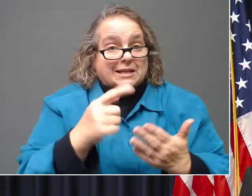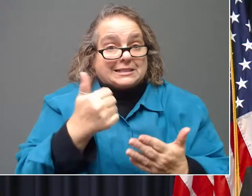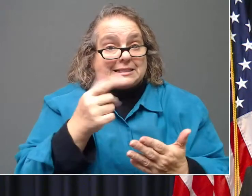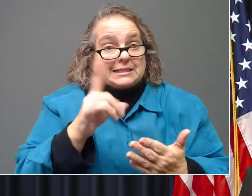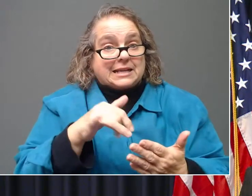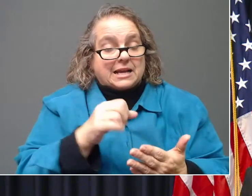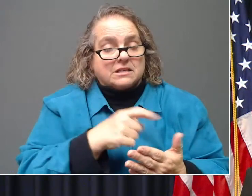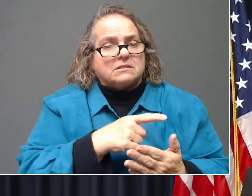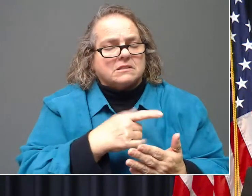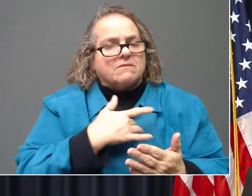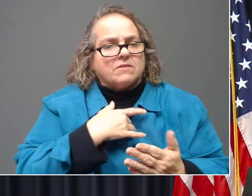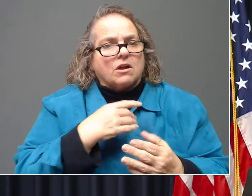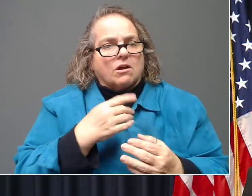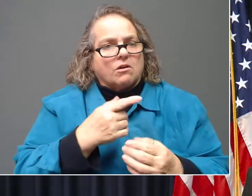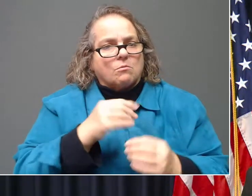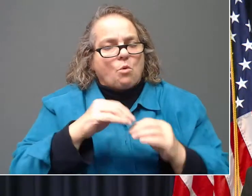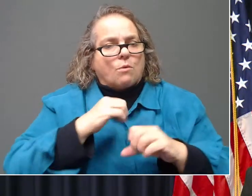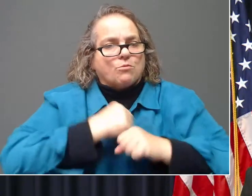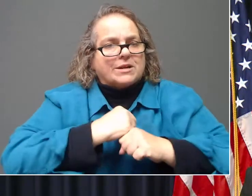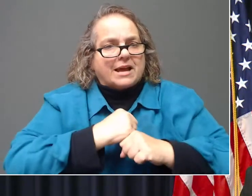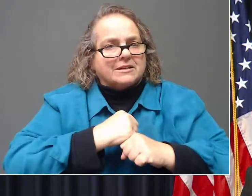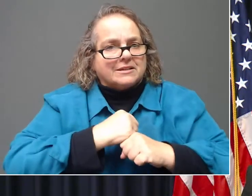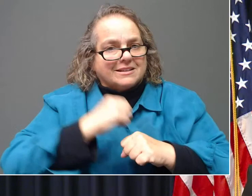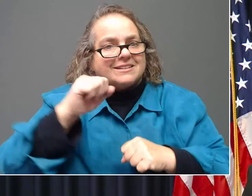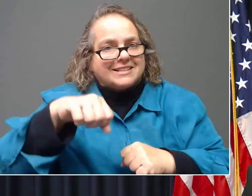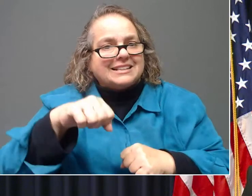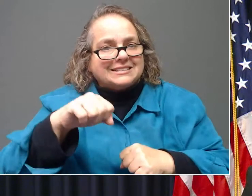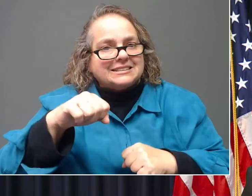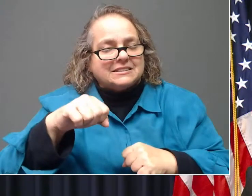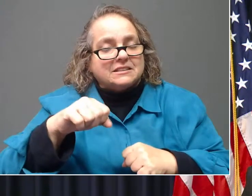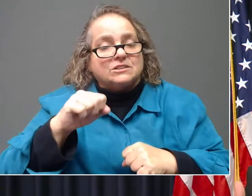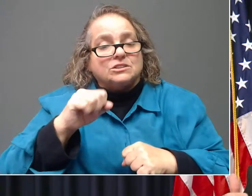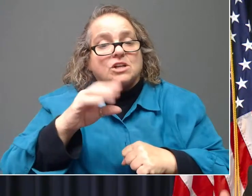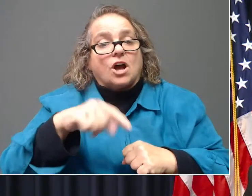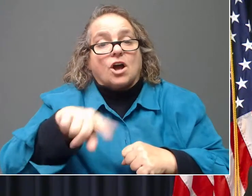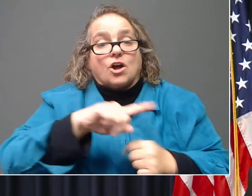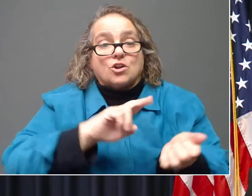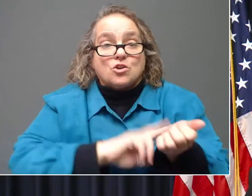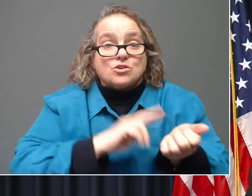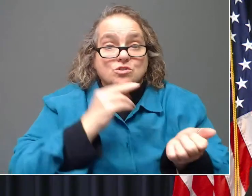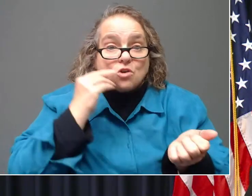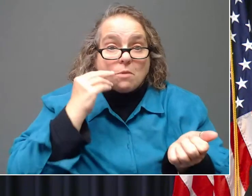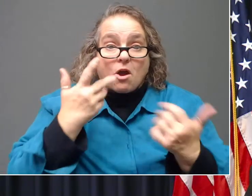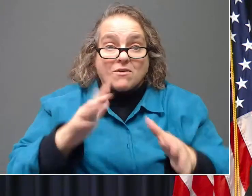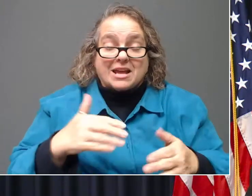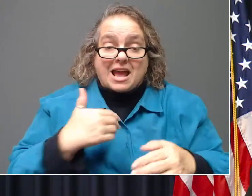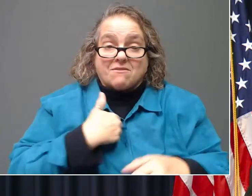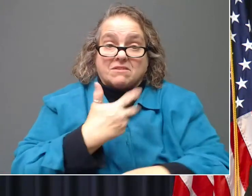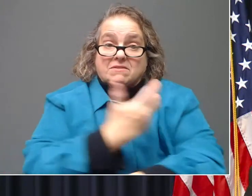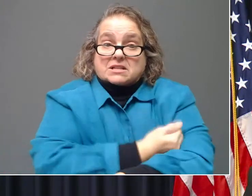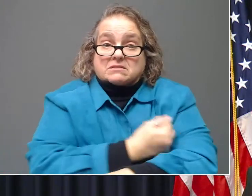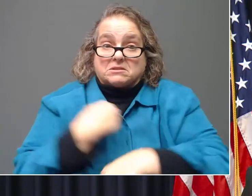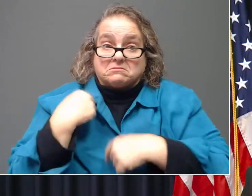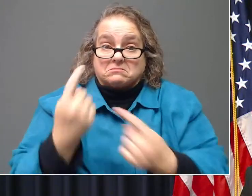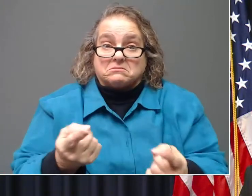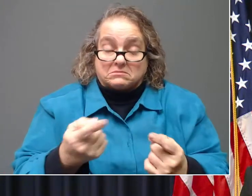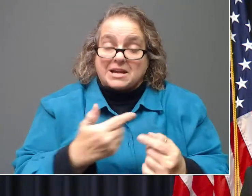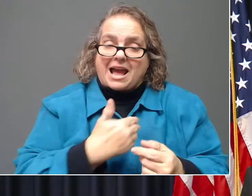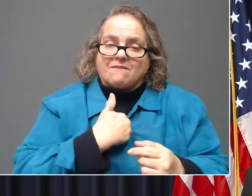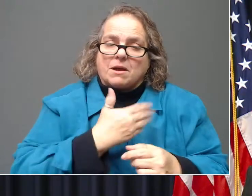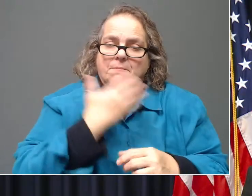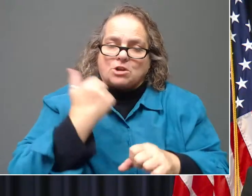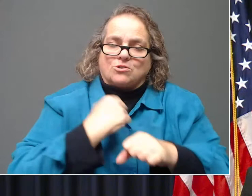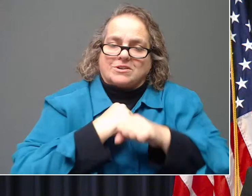long-term care residents that have had the vaccination, and it's been that long, certainly have better defenses against